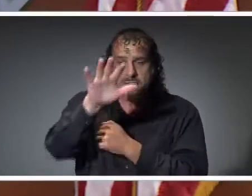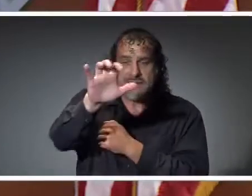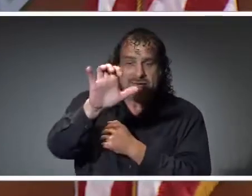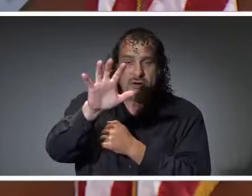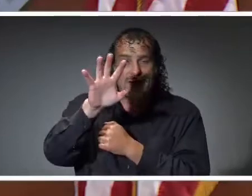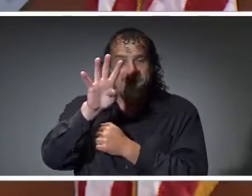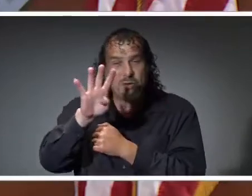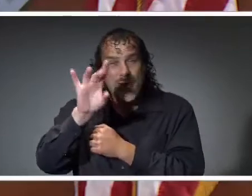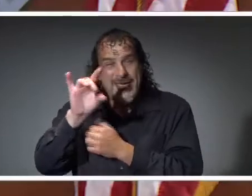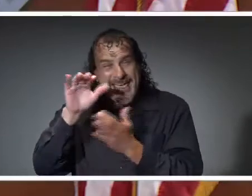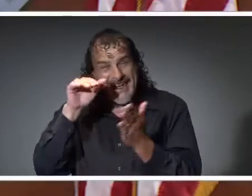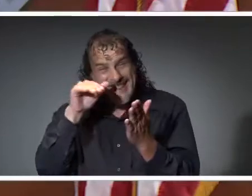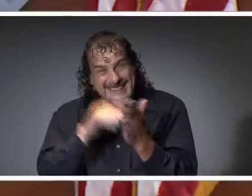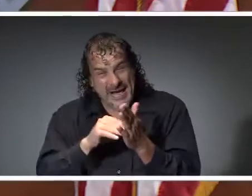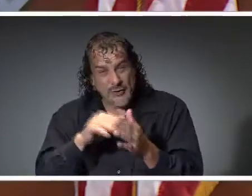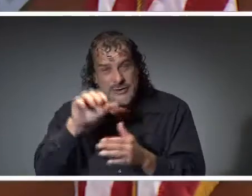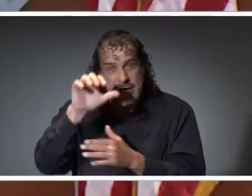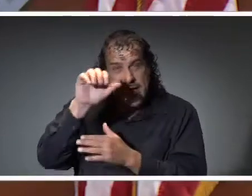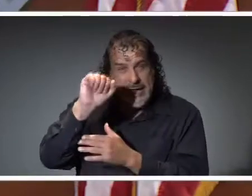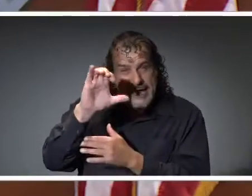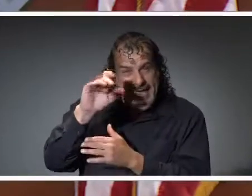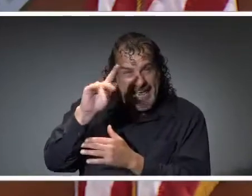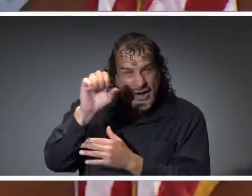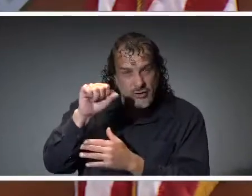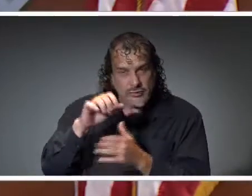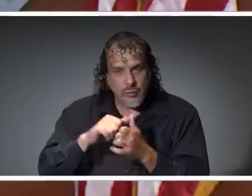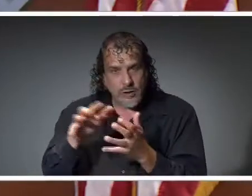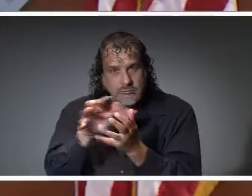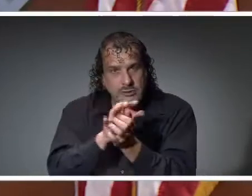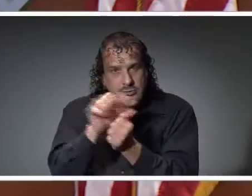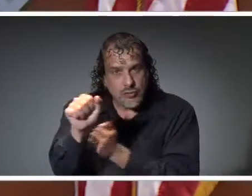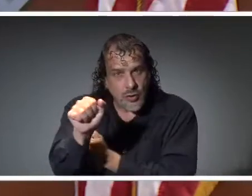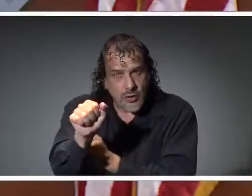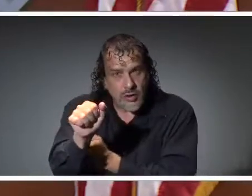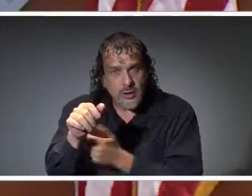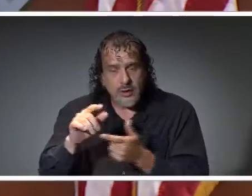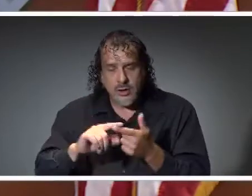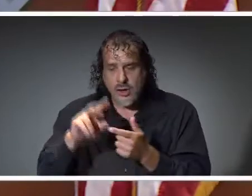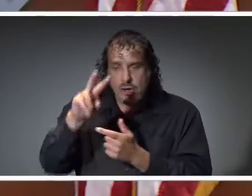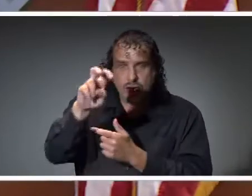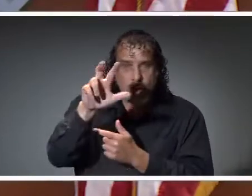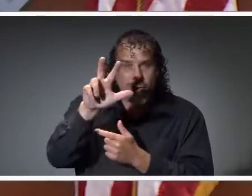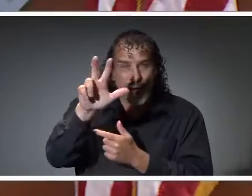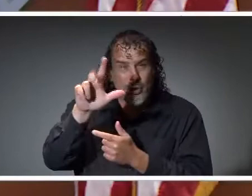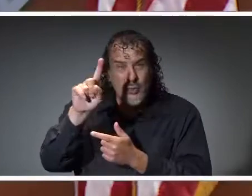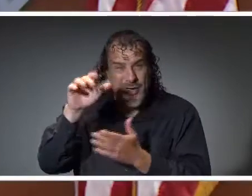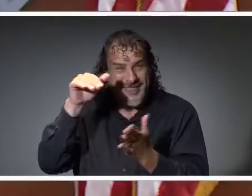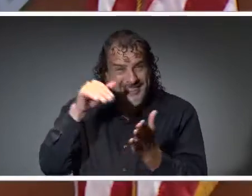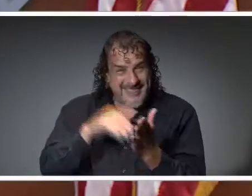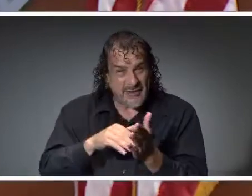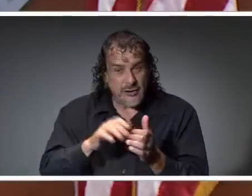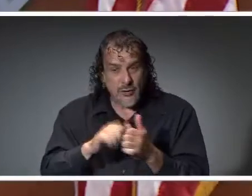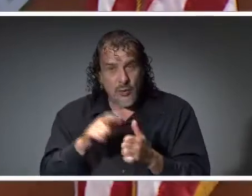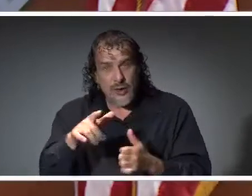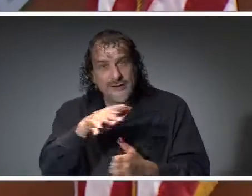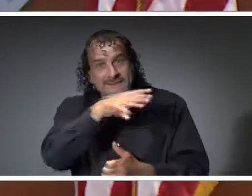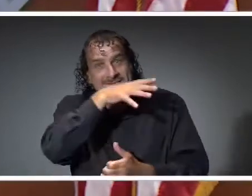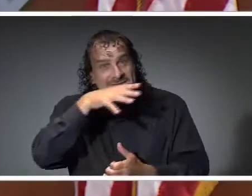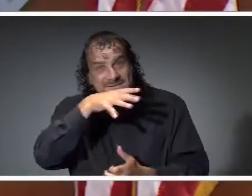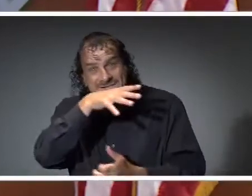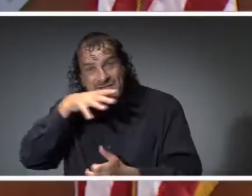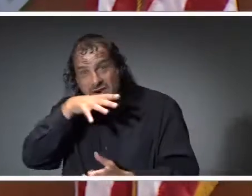548,000 acres were inundated by the backwater, 231,000 of which were prime